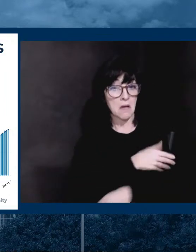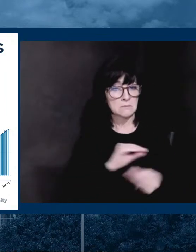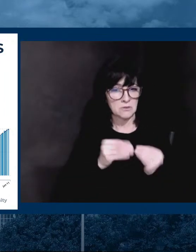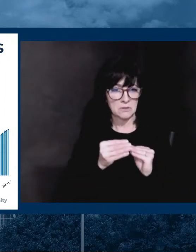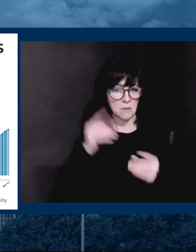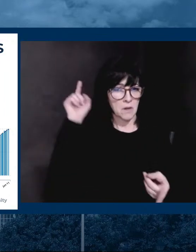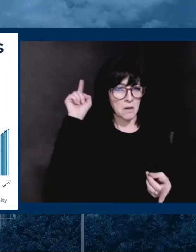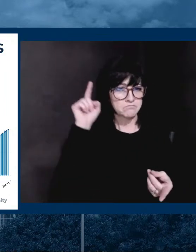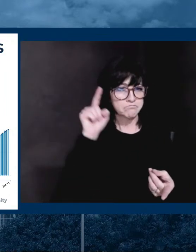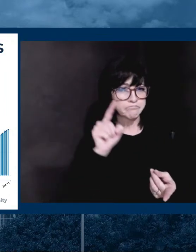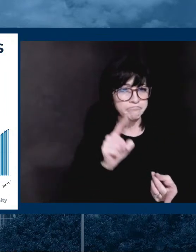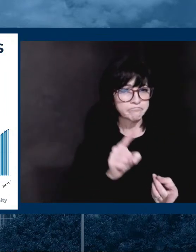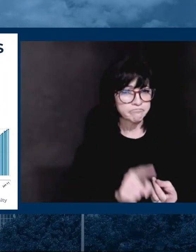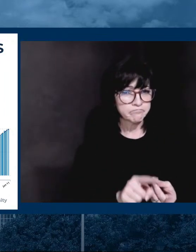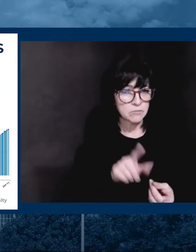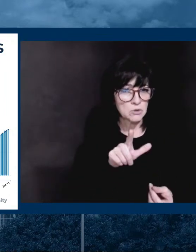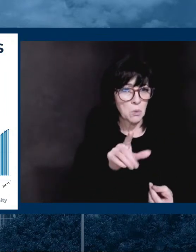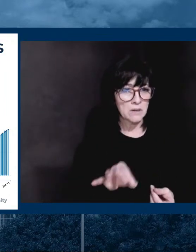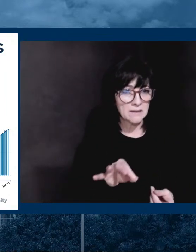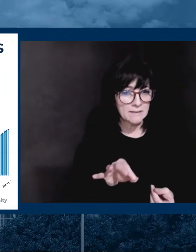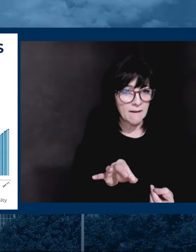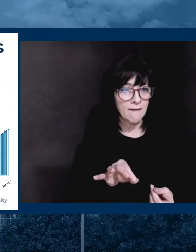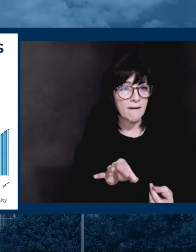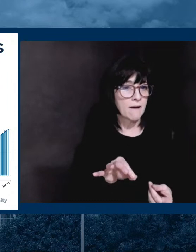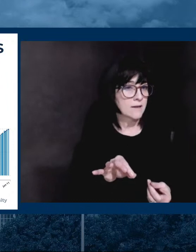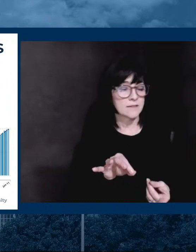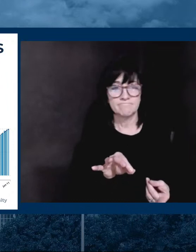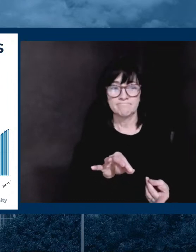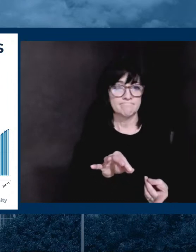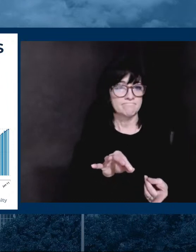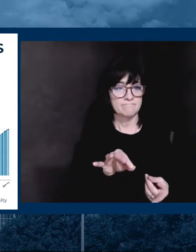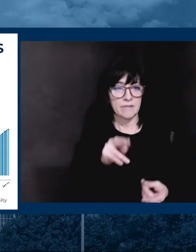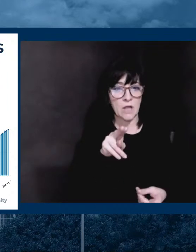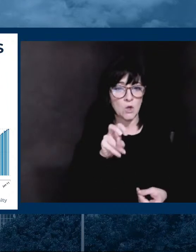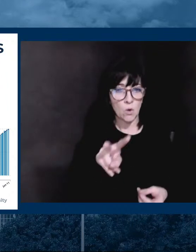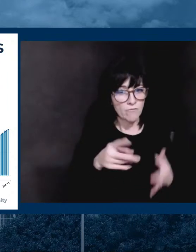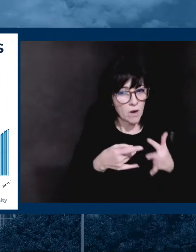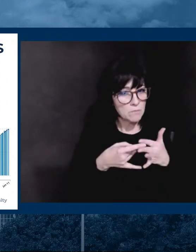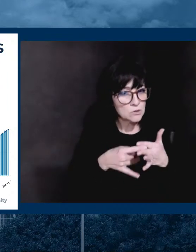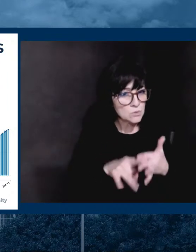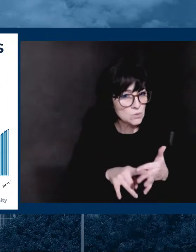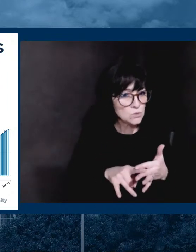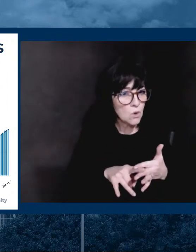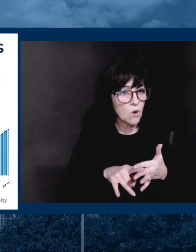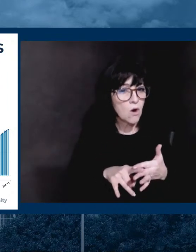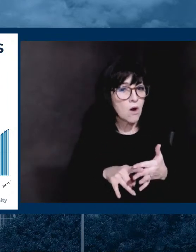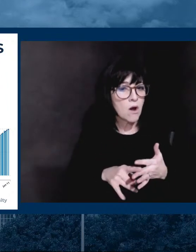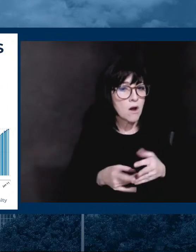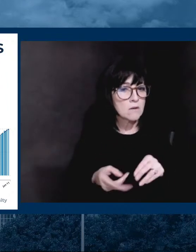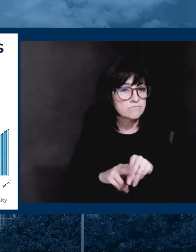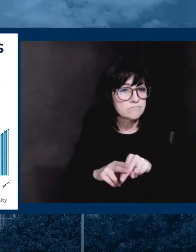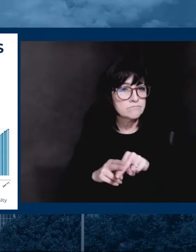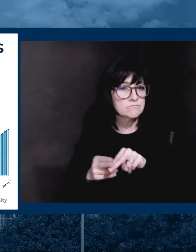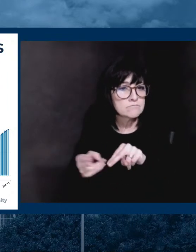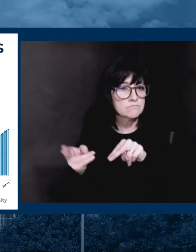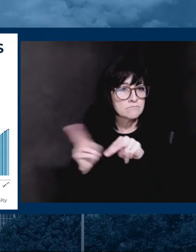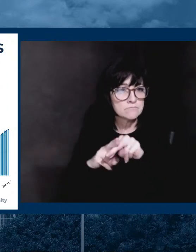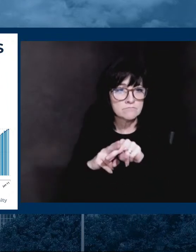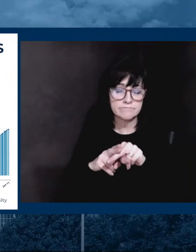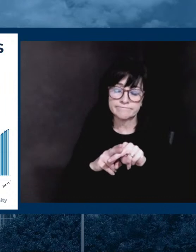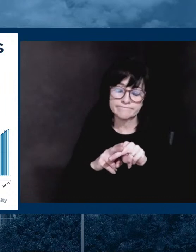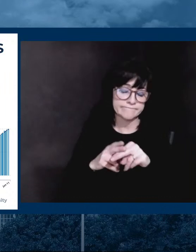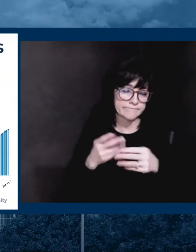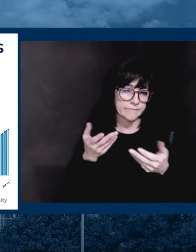from November, Thanksgiving really, up to 306 in early December, and then the peak